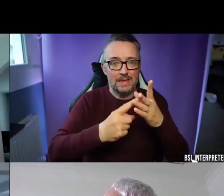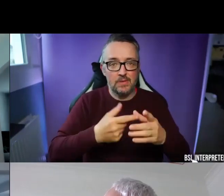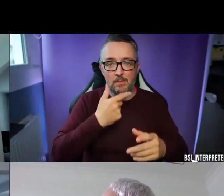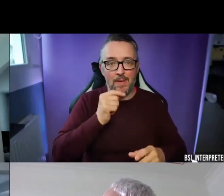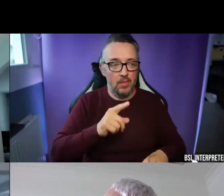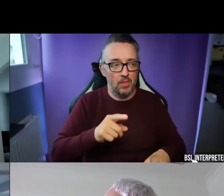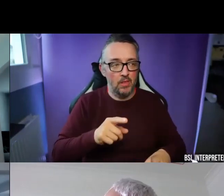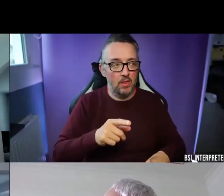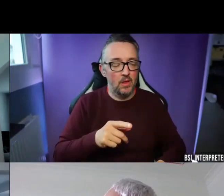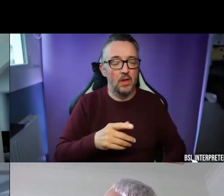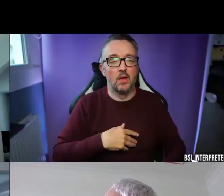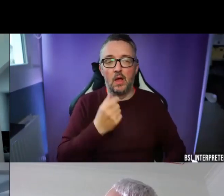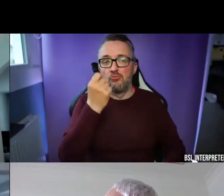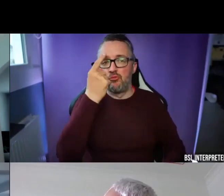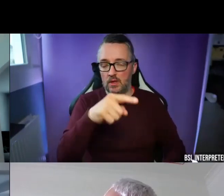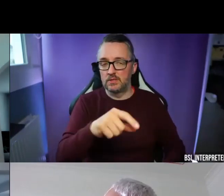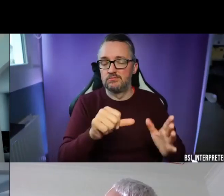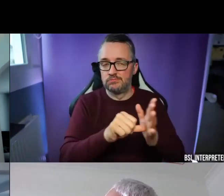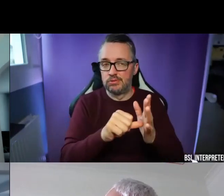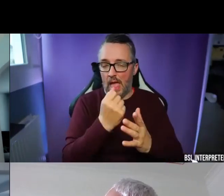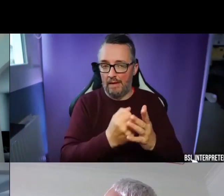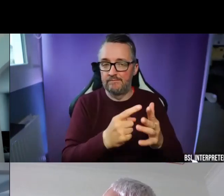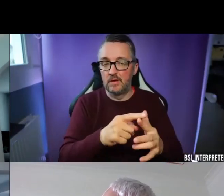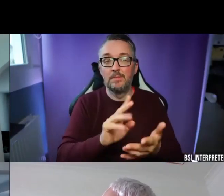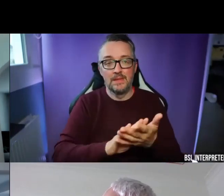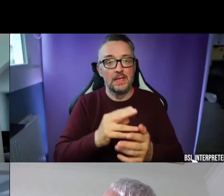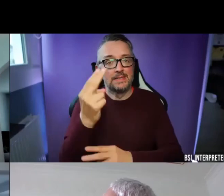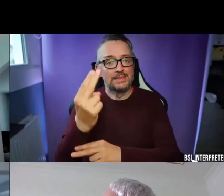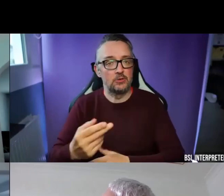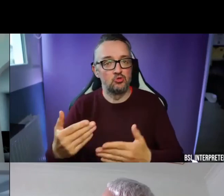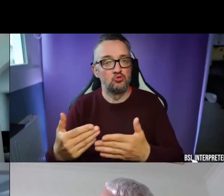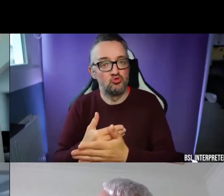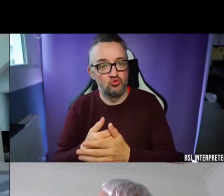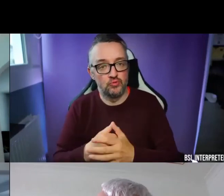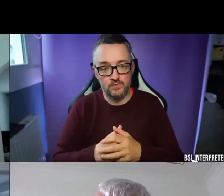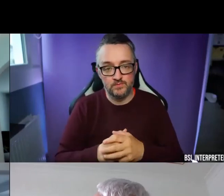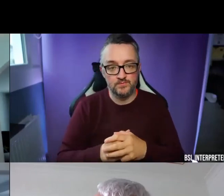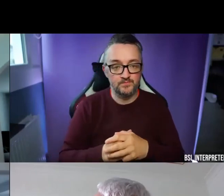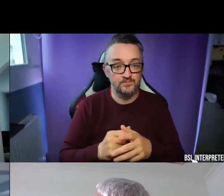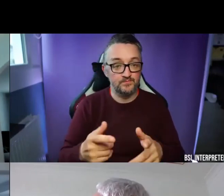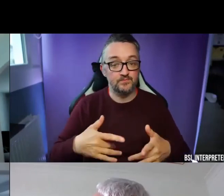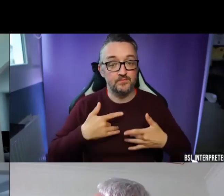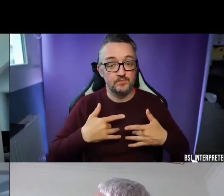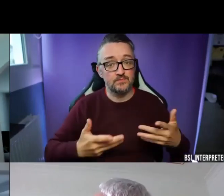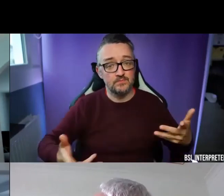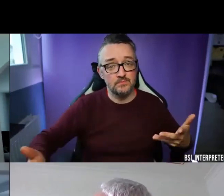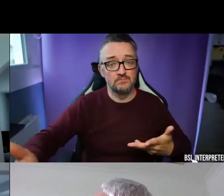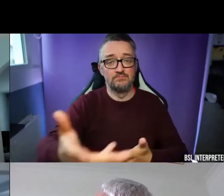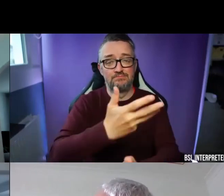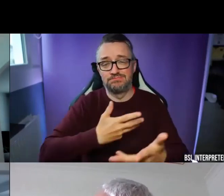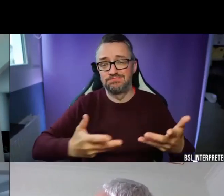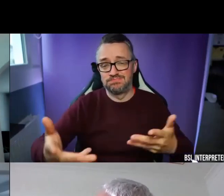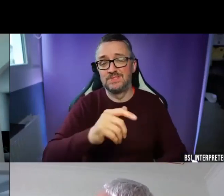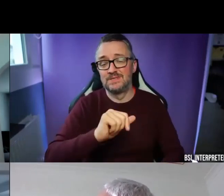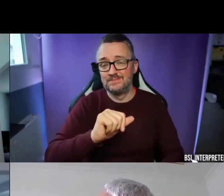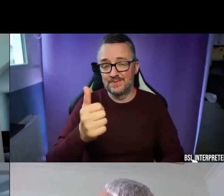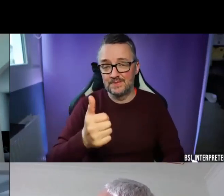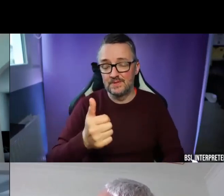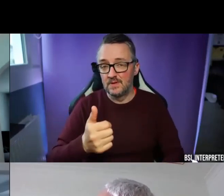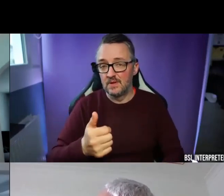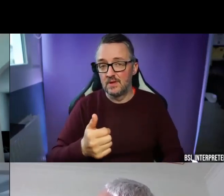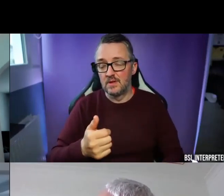find out exactly what's involved. I think we've had a really great discussion today. I'm very conscious of time. If there aren't